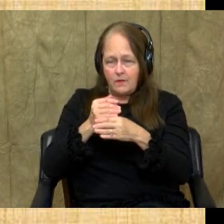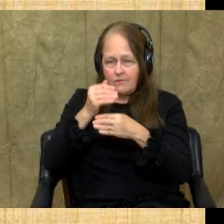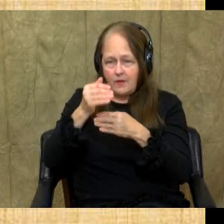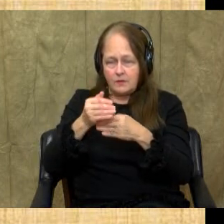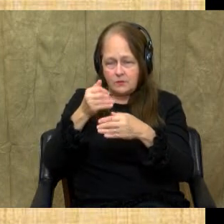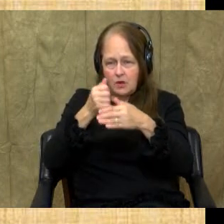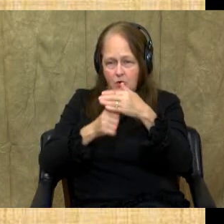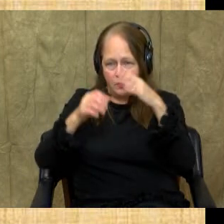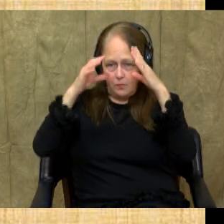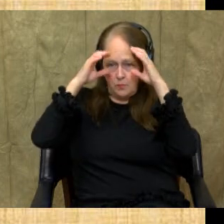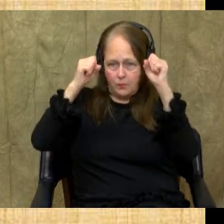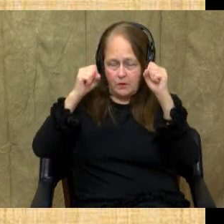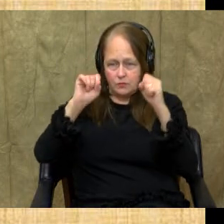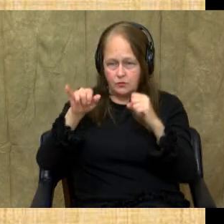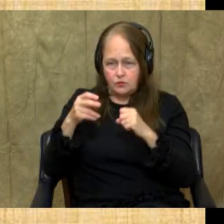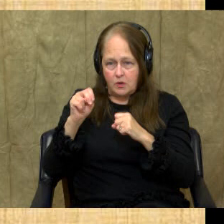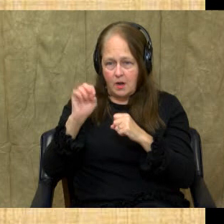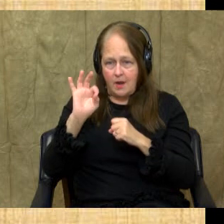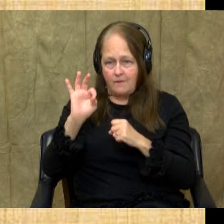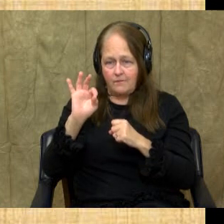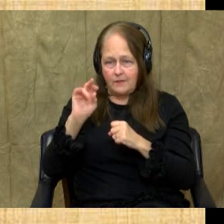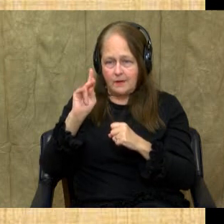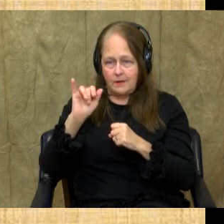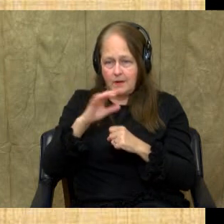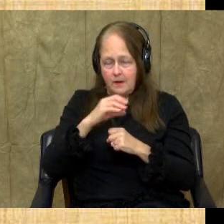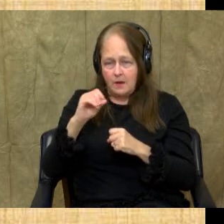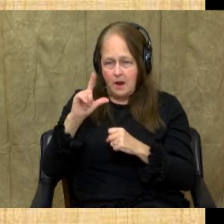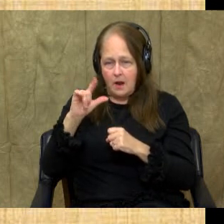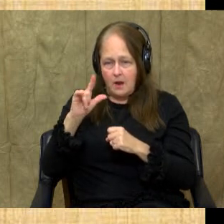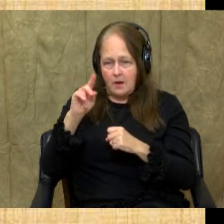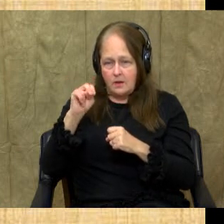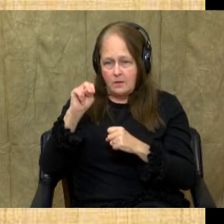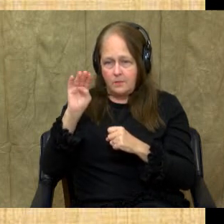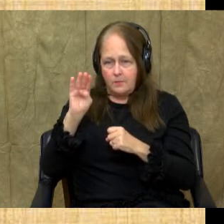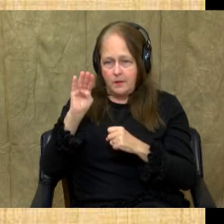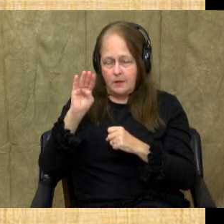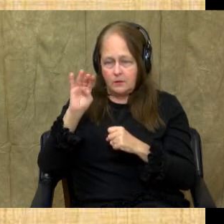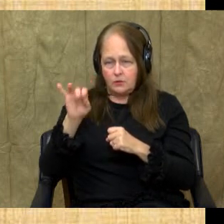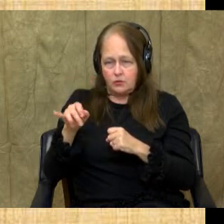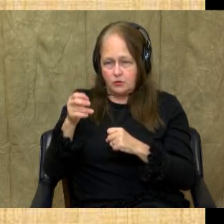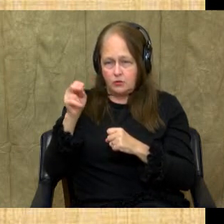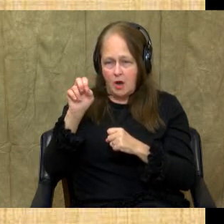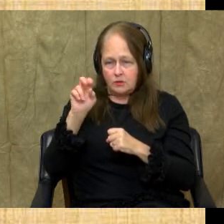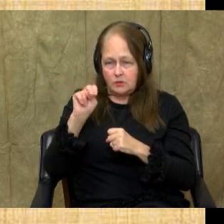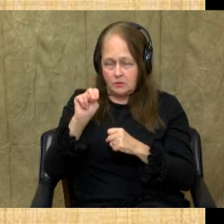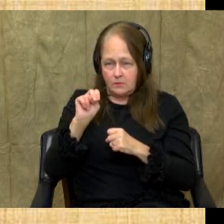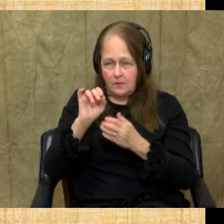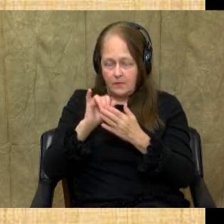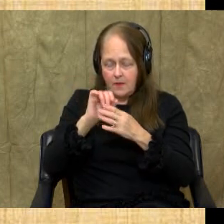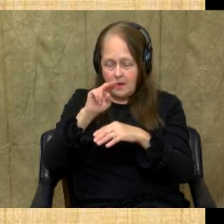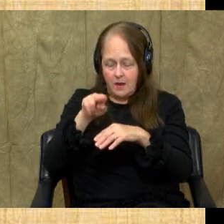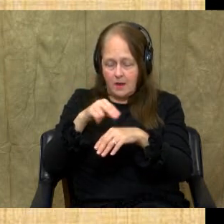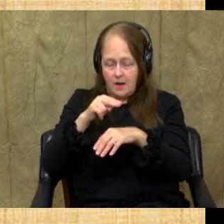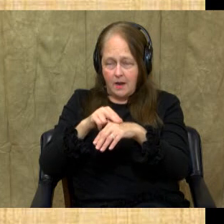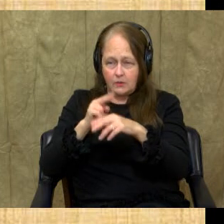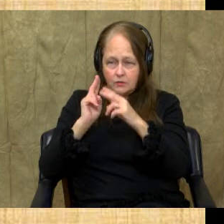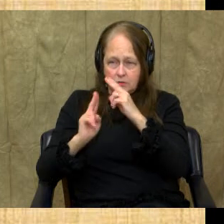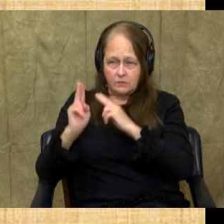you were there, you are a civil rights activist living and working in the South. It is